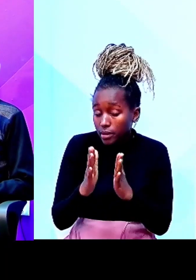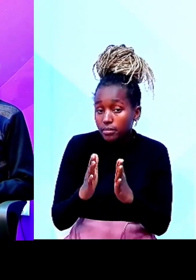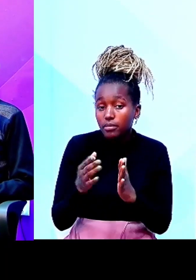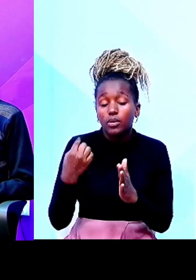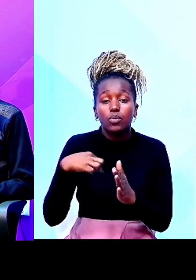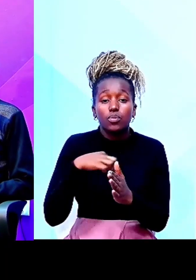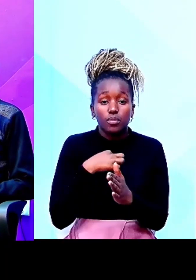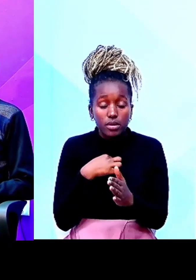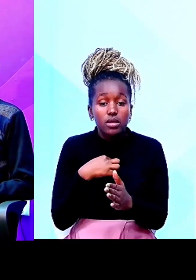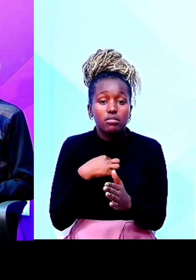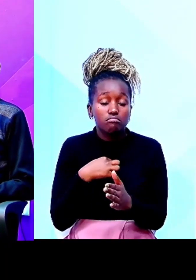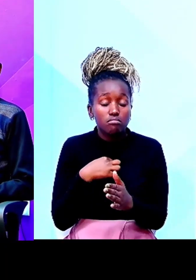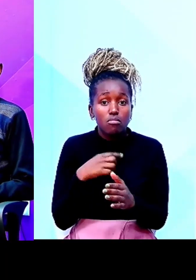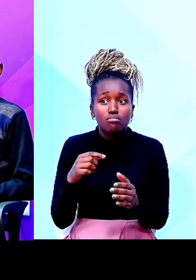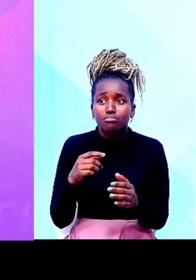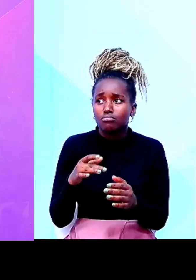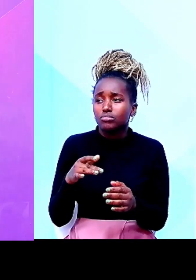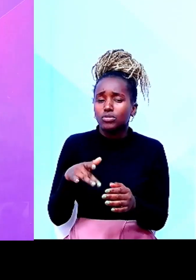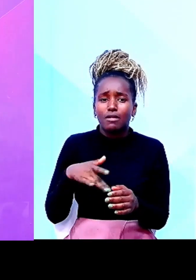cannot continue